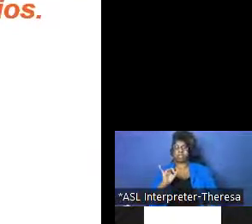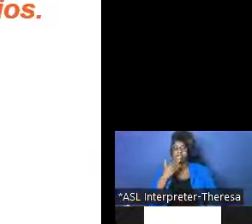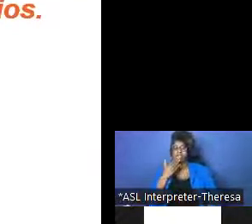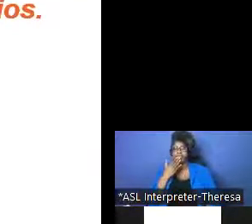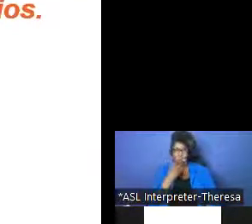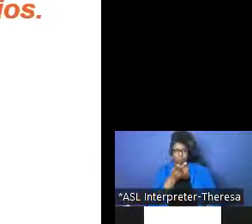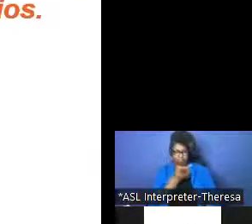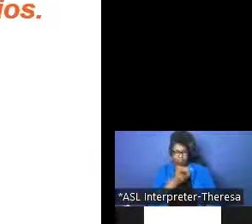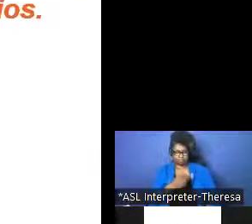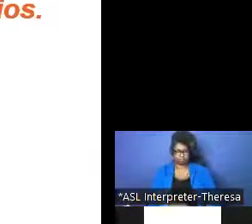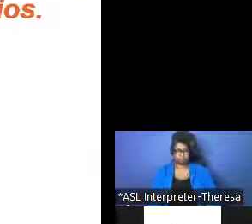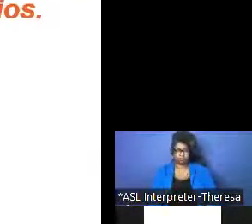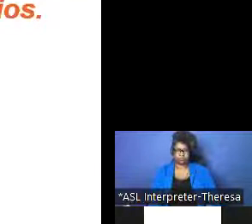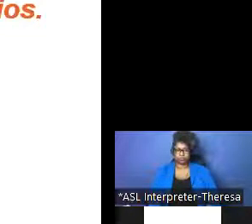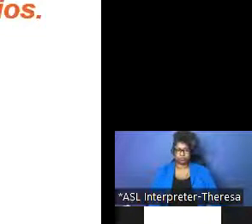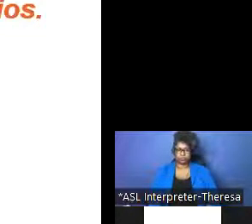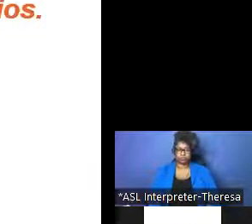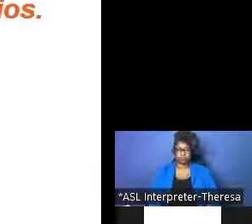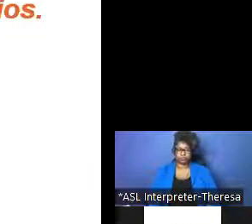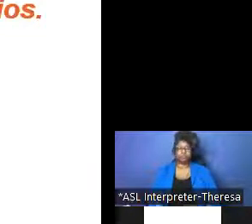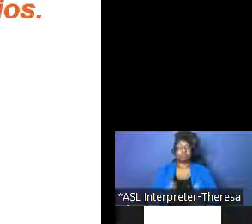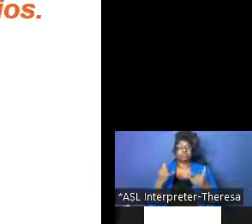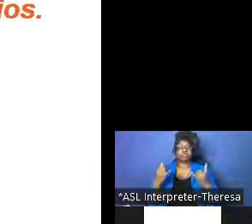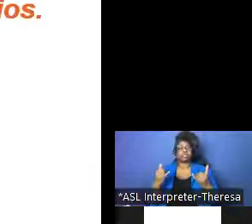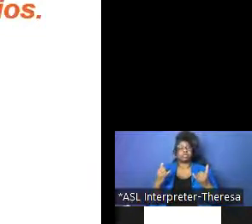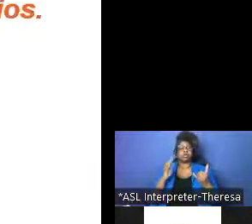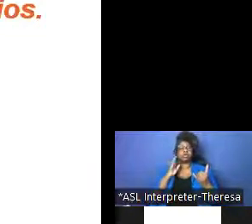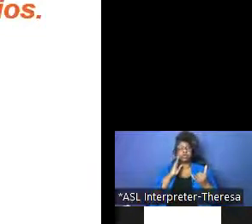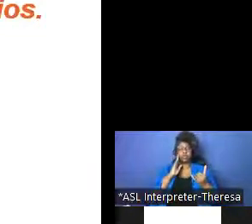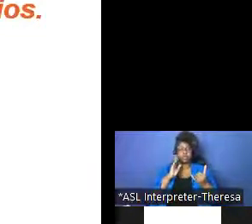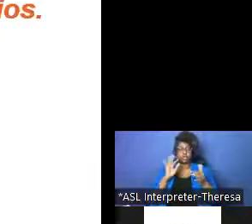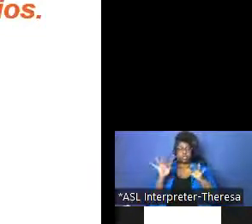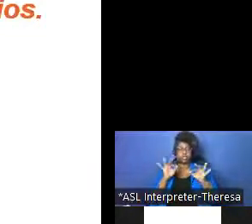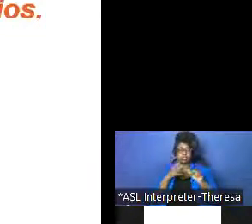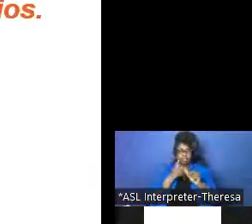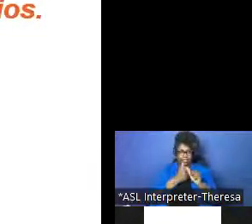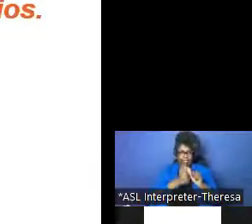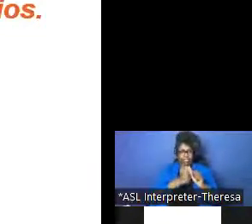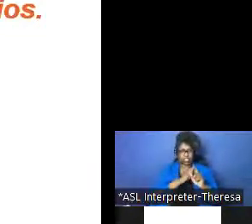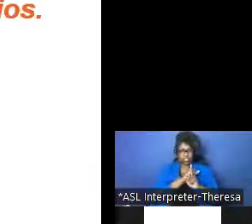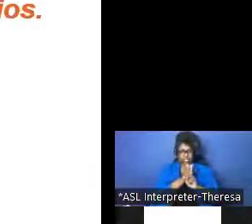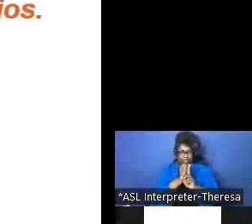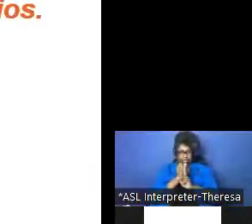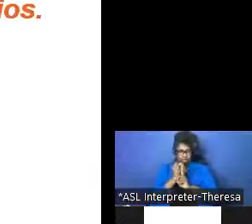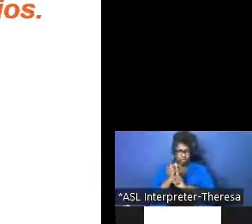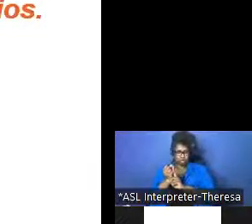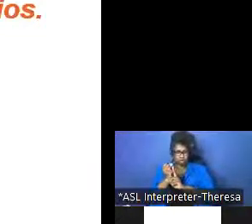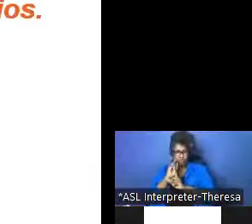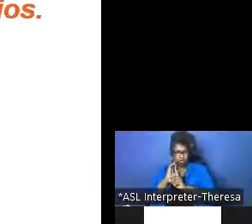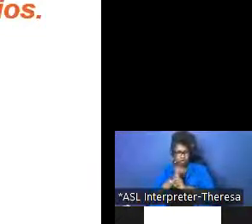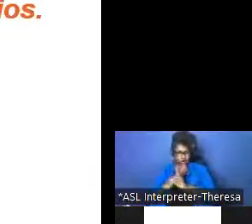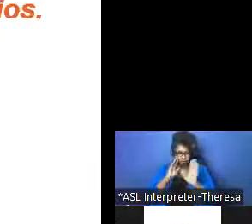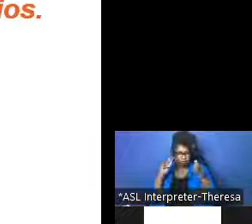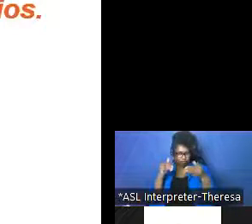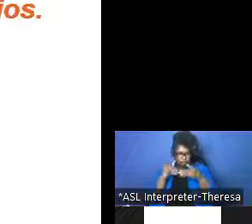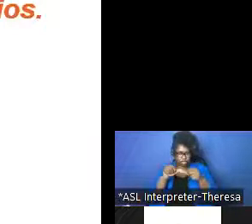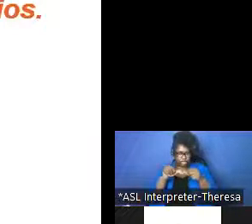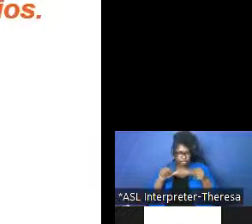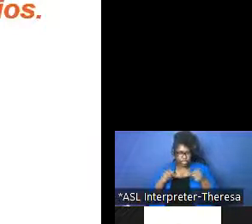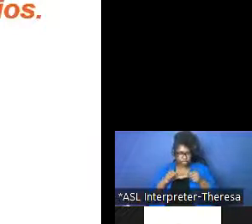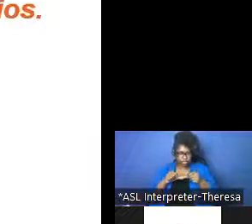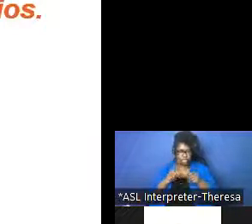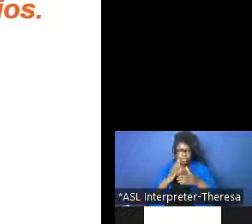Chloe. So now we're going to be walking through each scenario in our focus area. We'll look at some potential